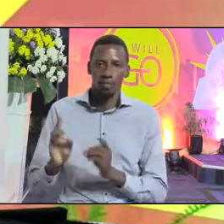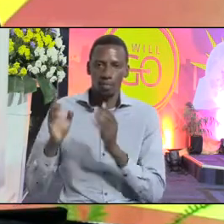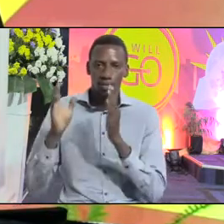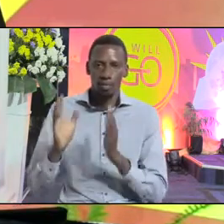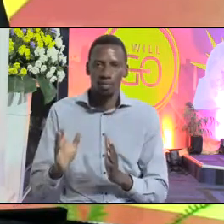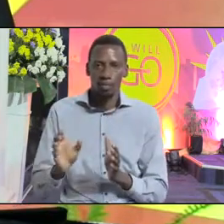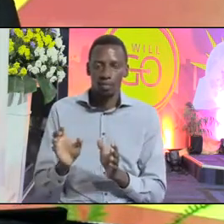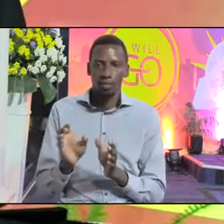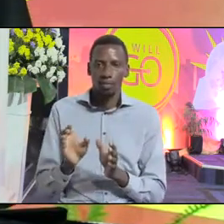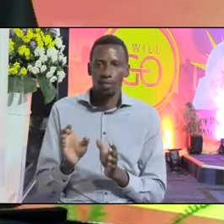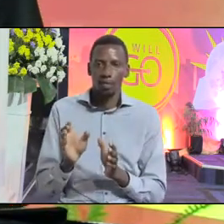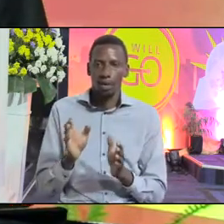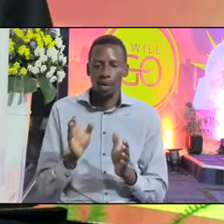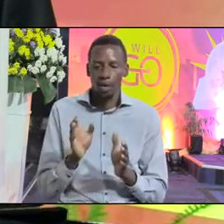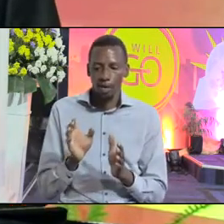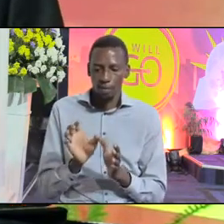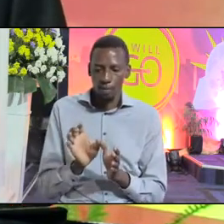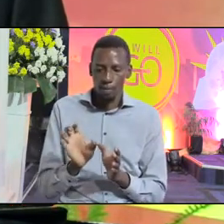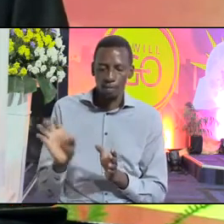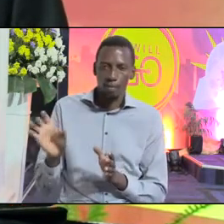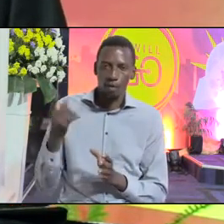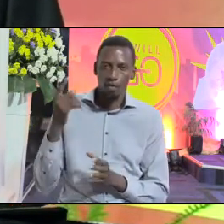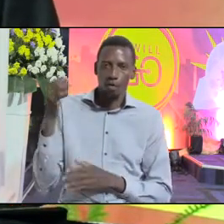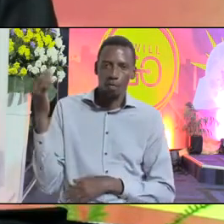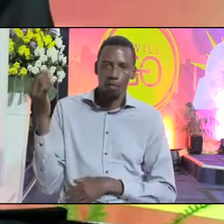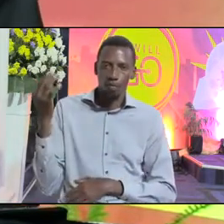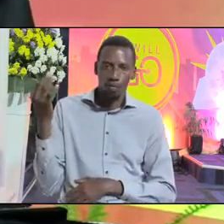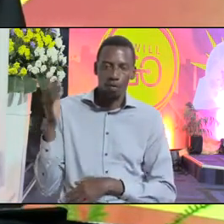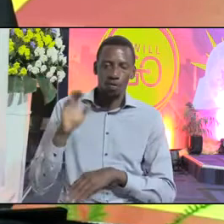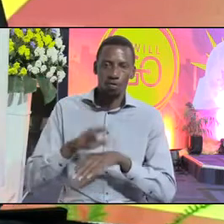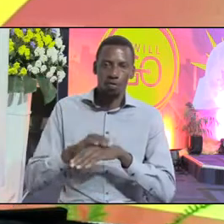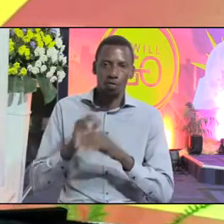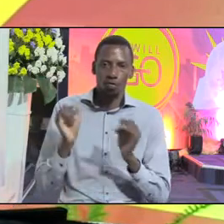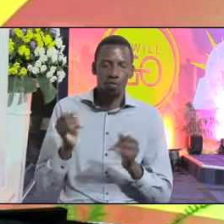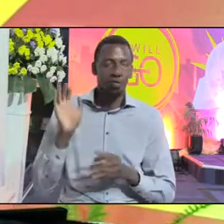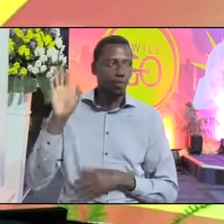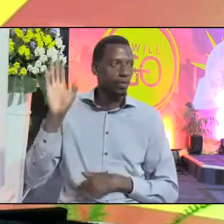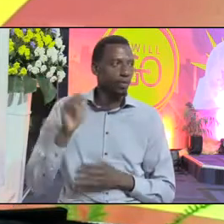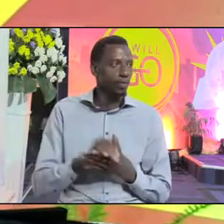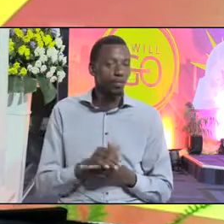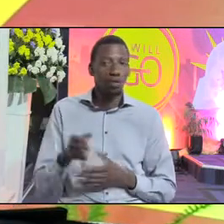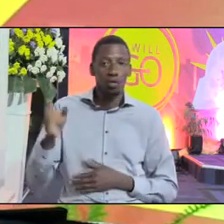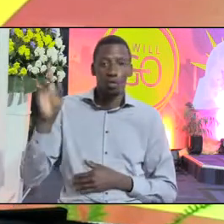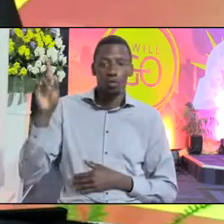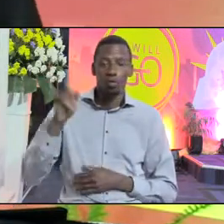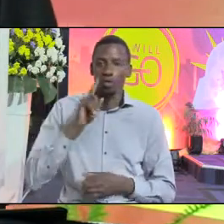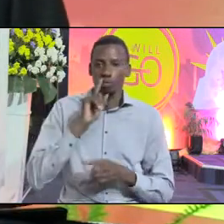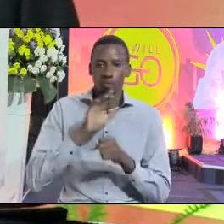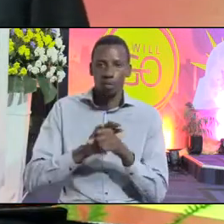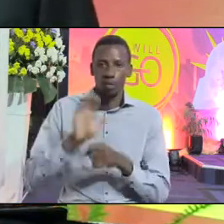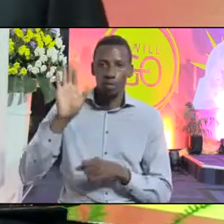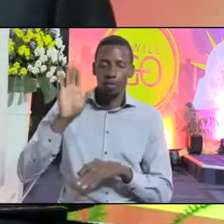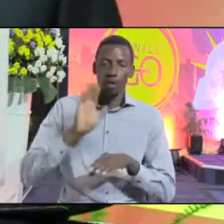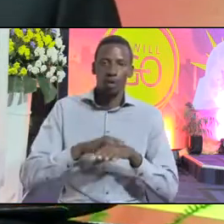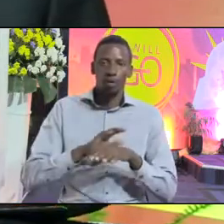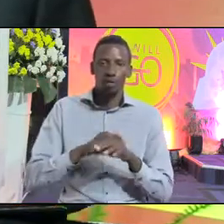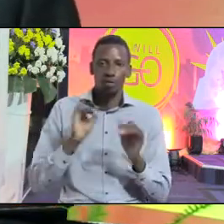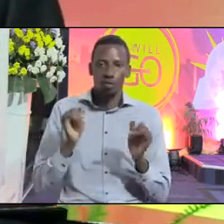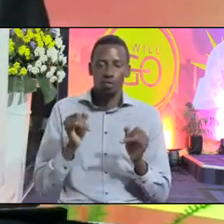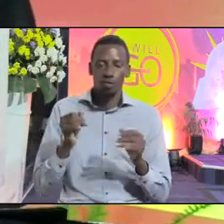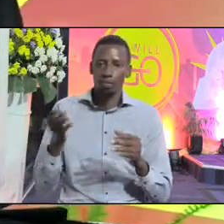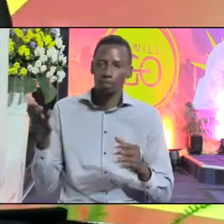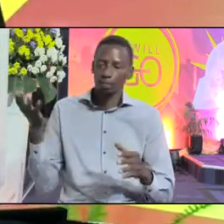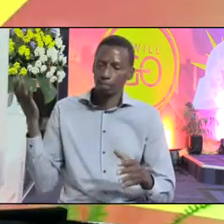preach his good news. God promised this good news long ago through